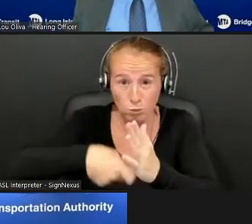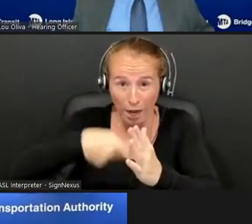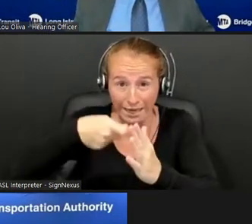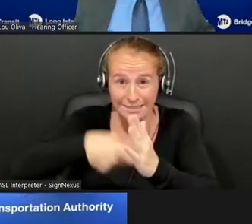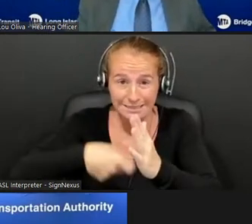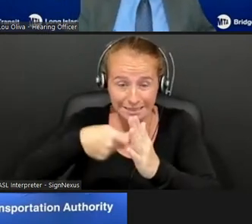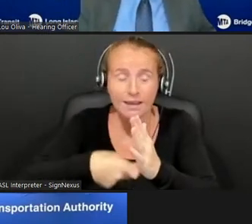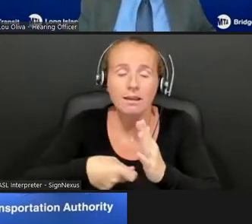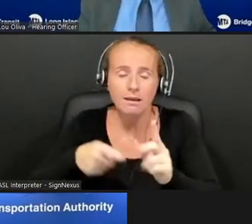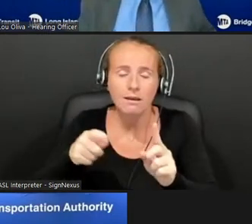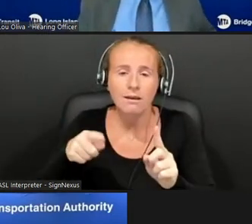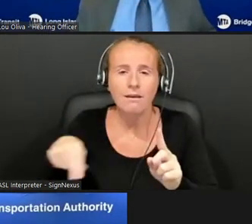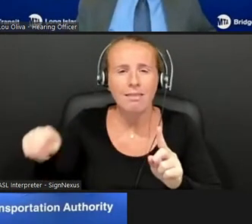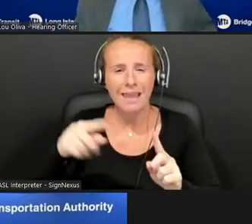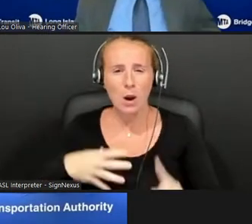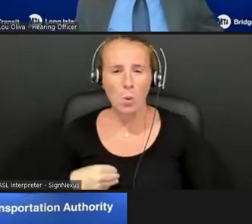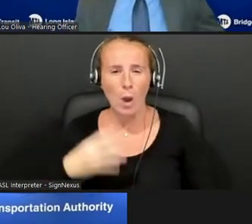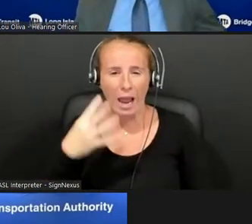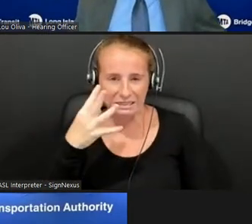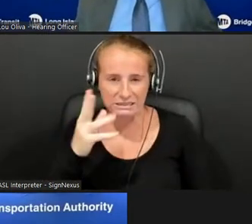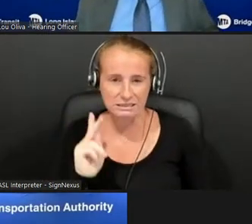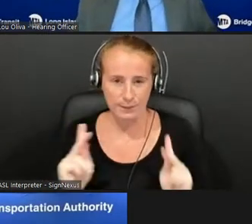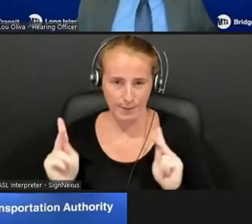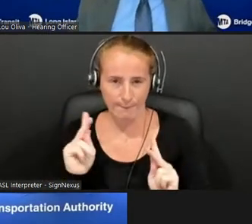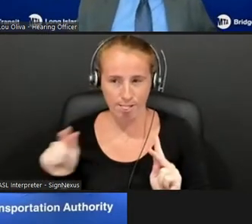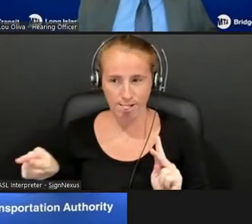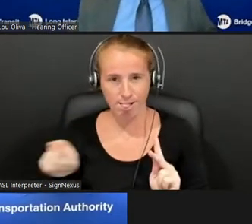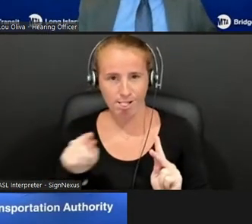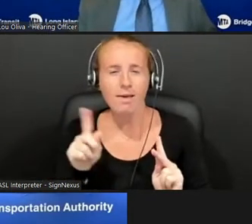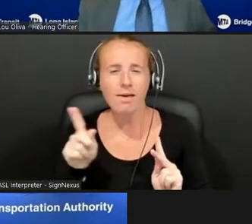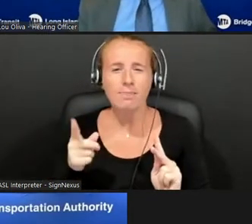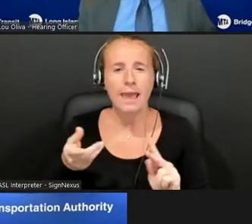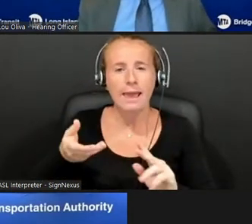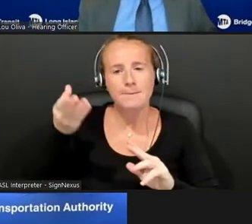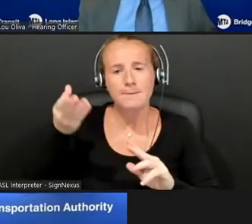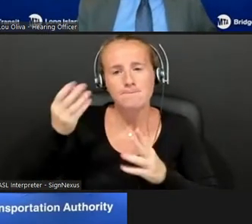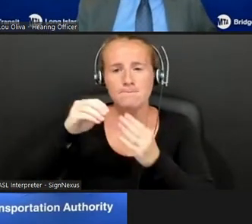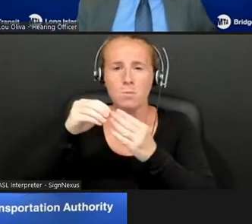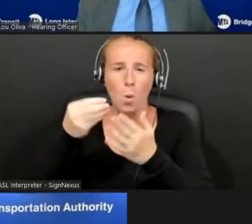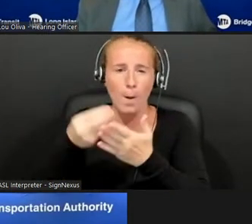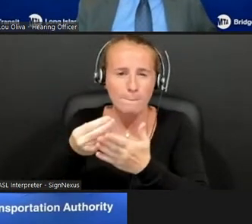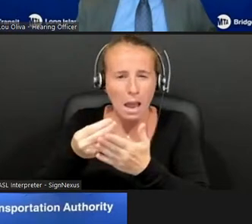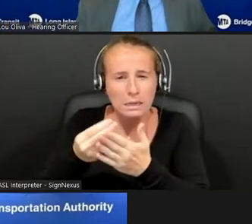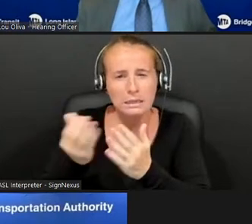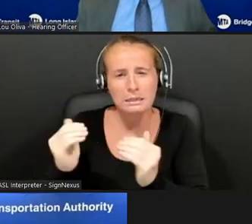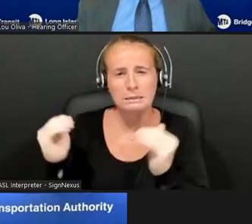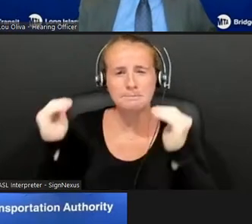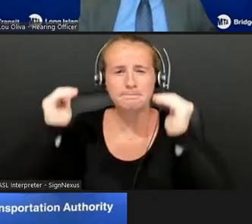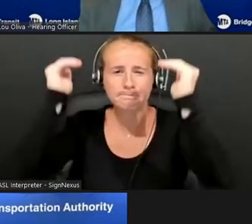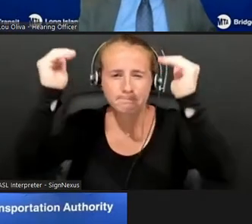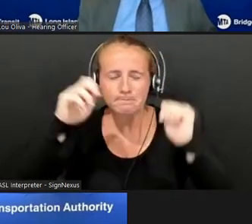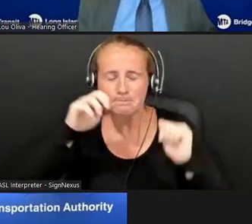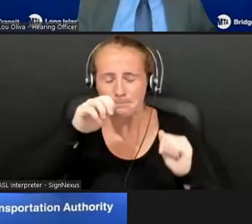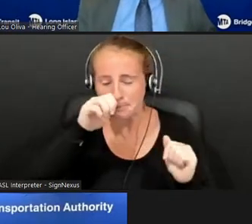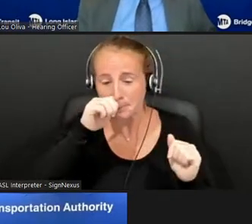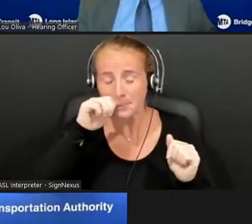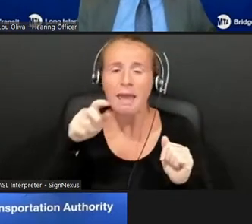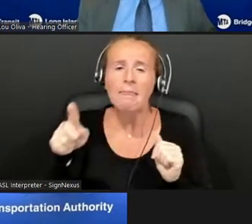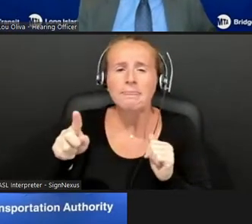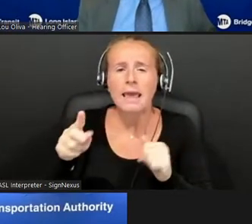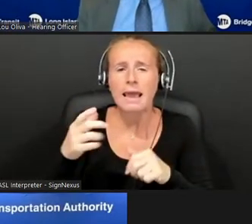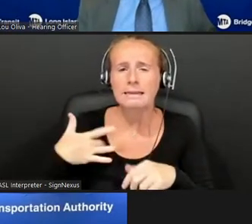are entitled white people who are probably upper income and are more prone to using Lyft